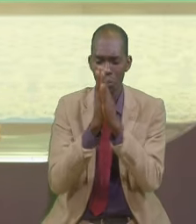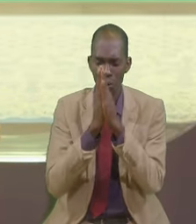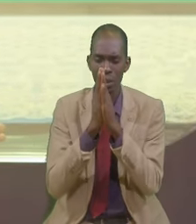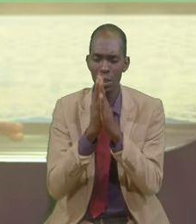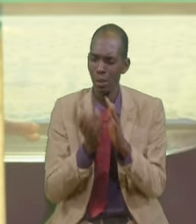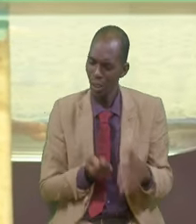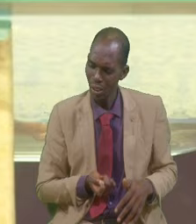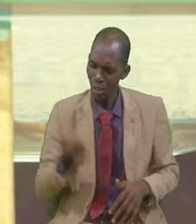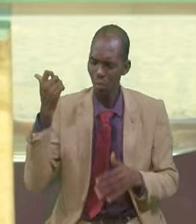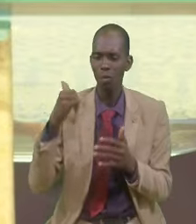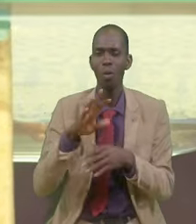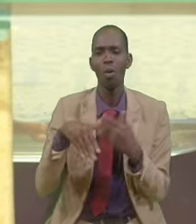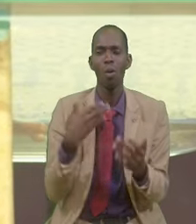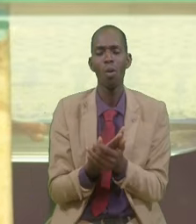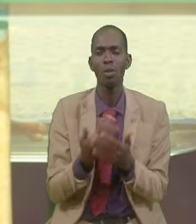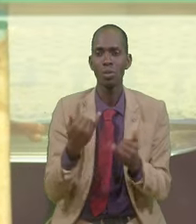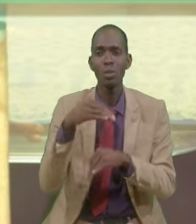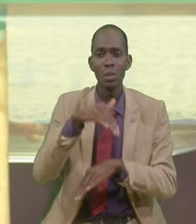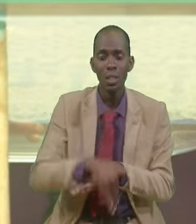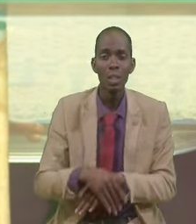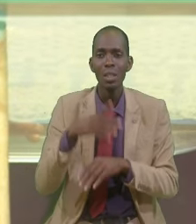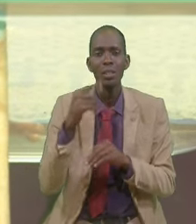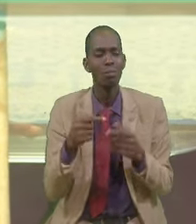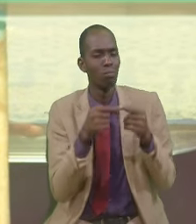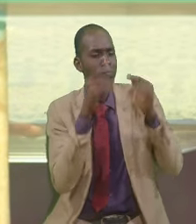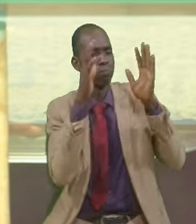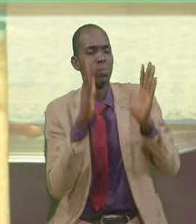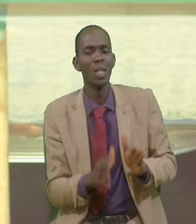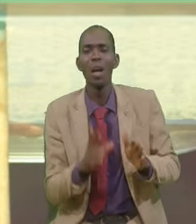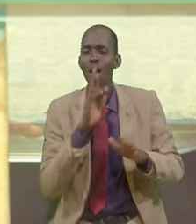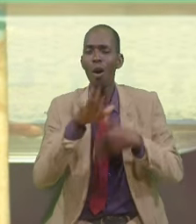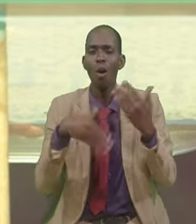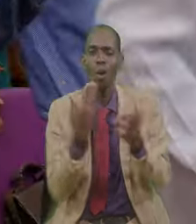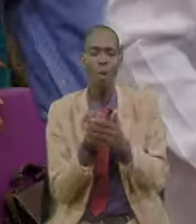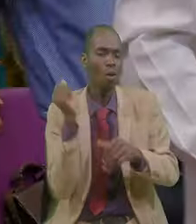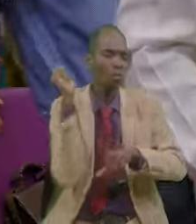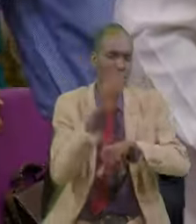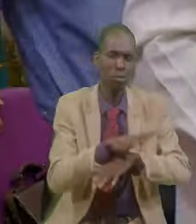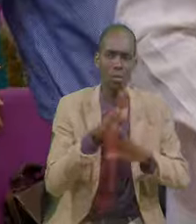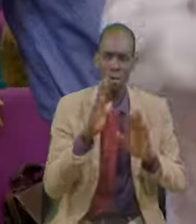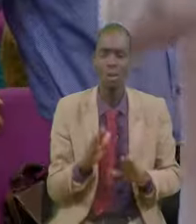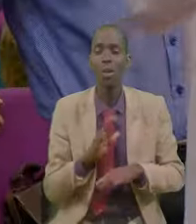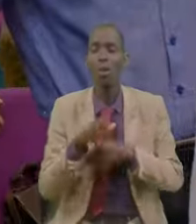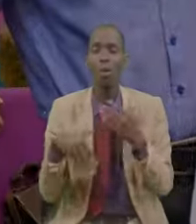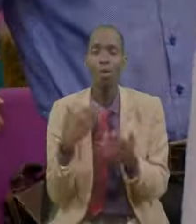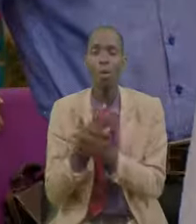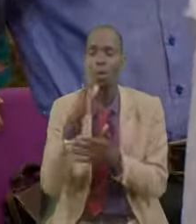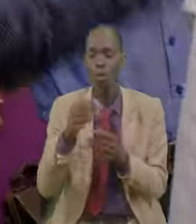Remove tonight. The adversaries are conquered. The adversaries are